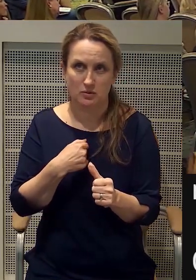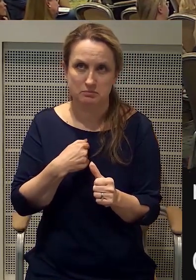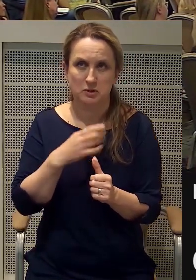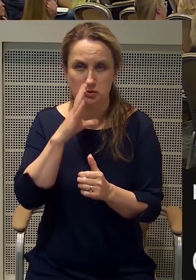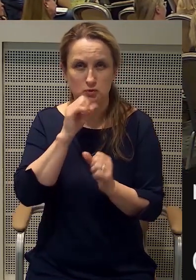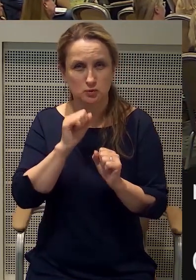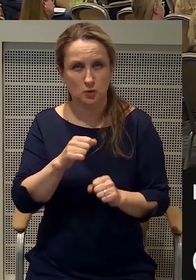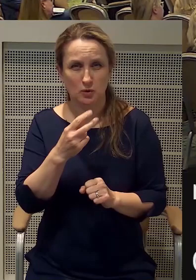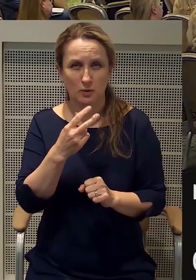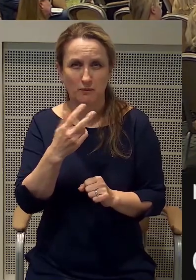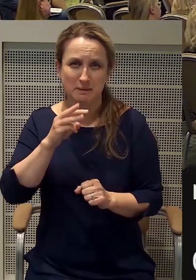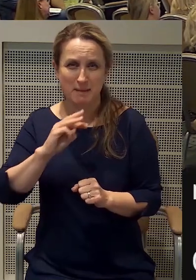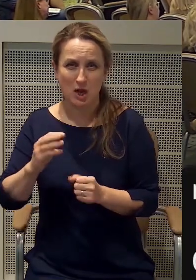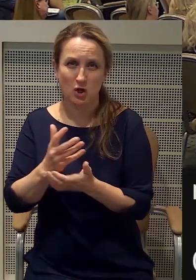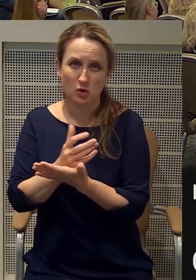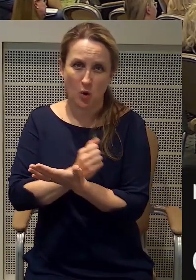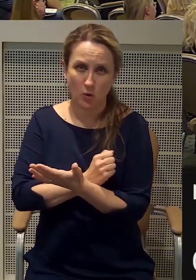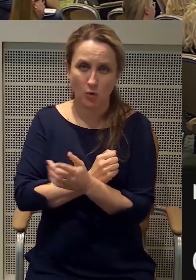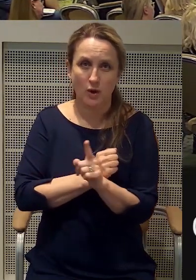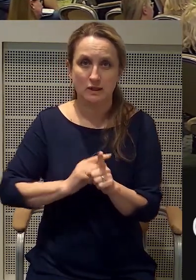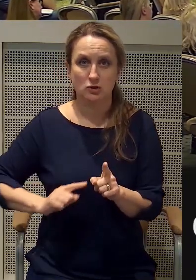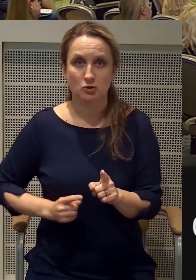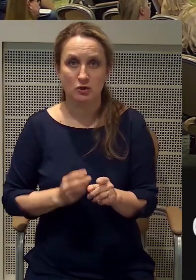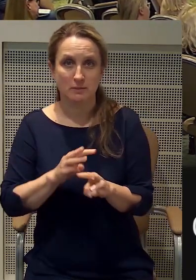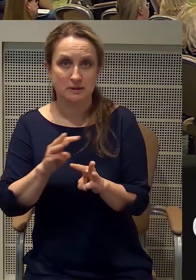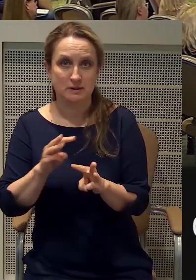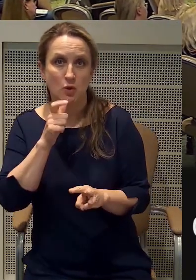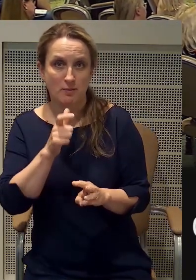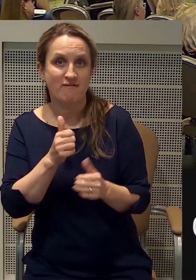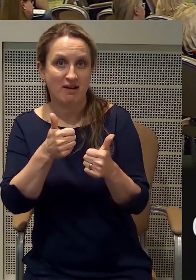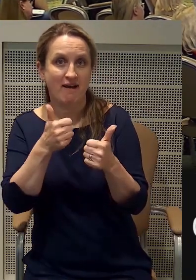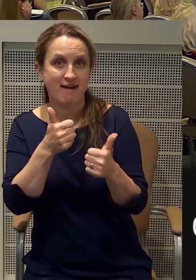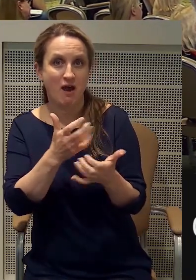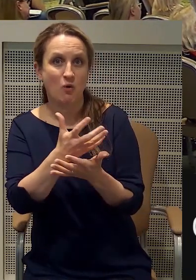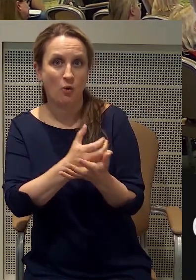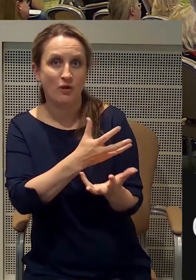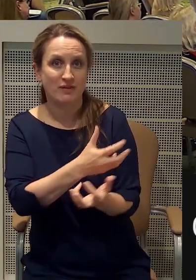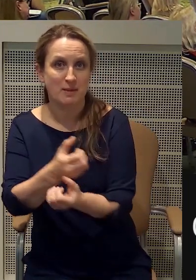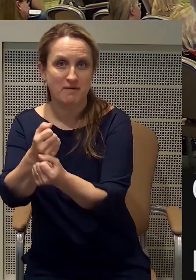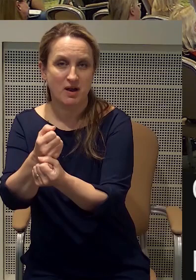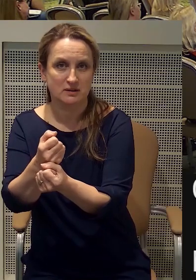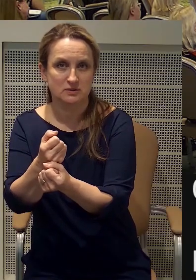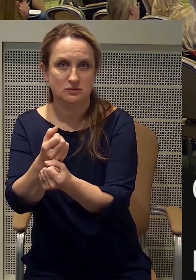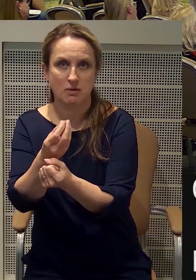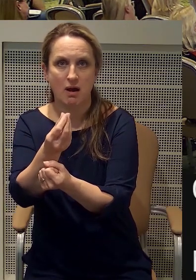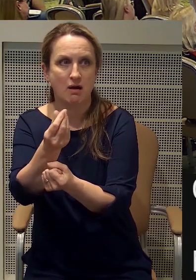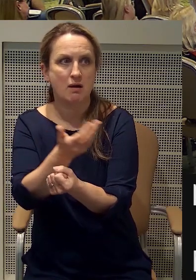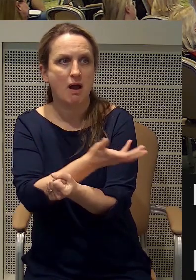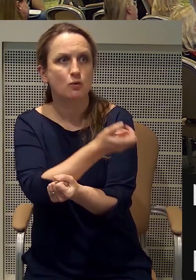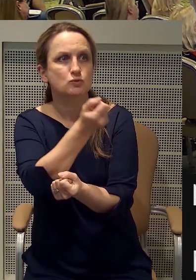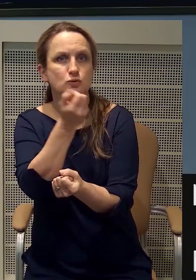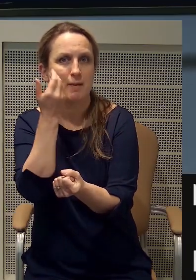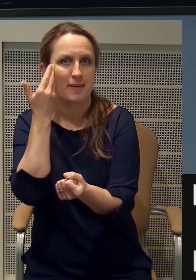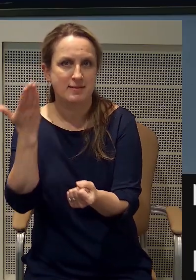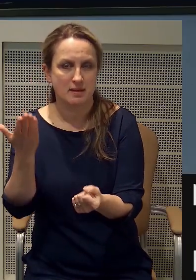and we have said that we could save costs about 25 million.